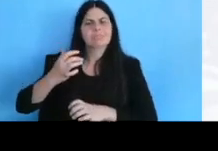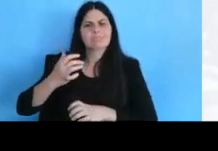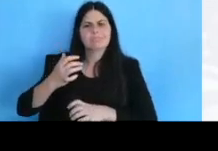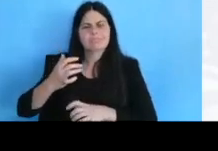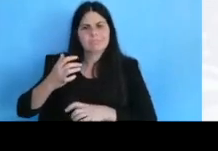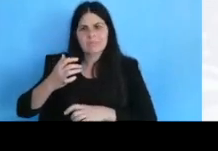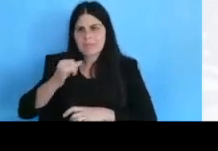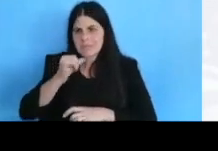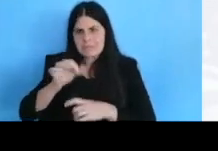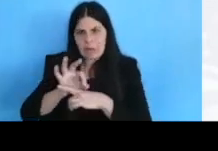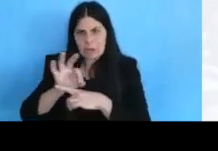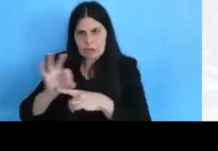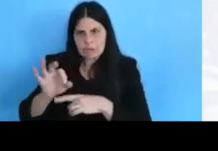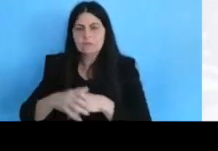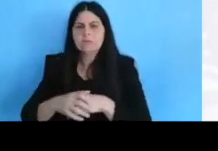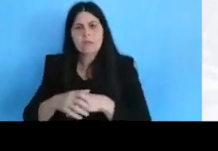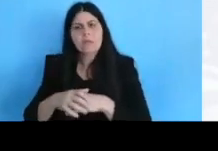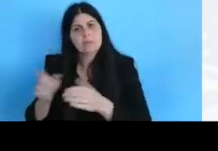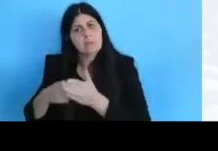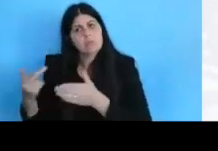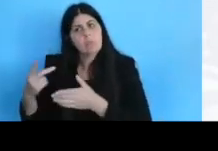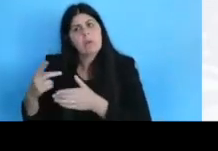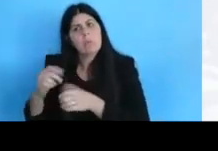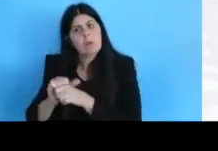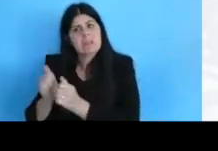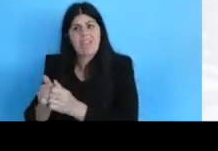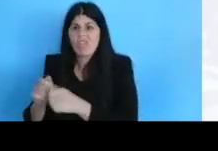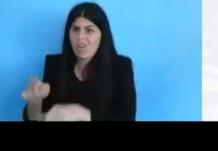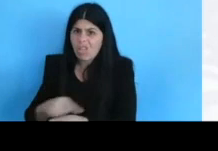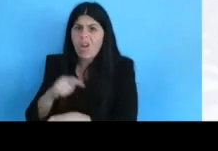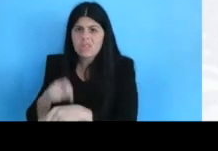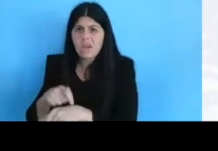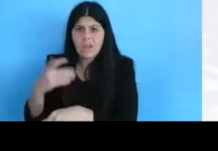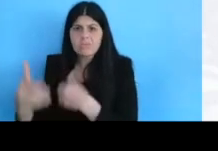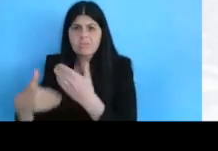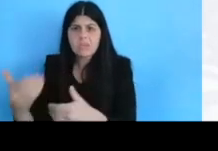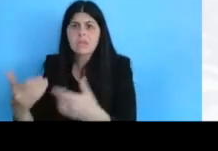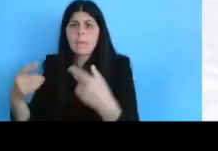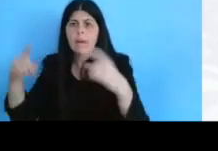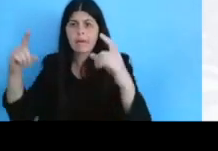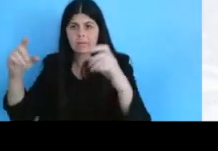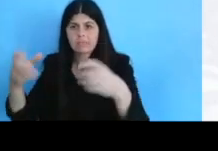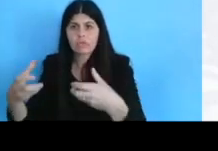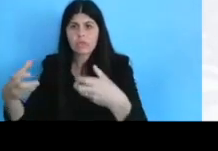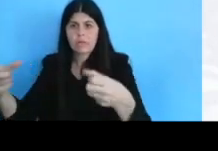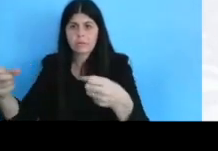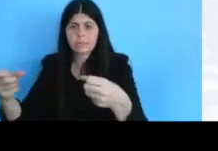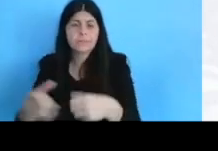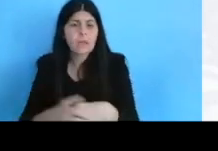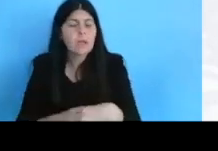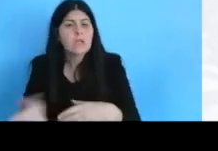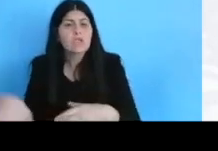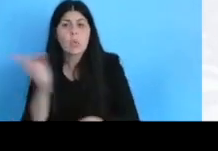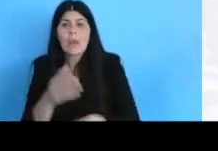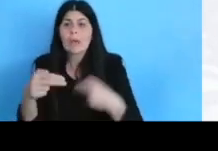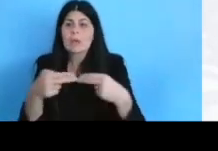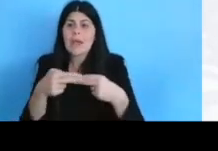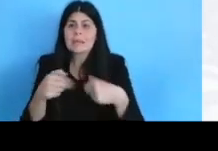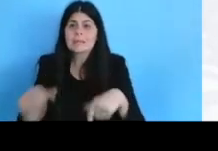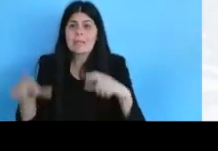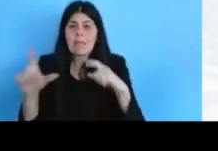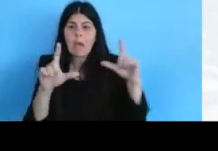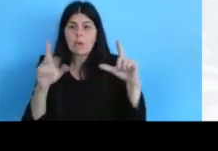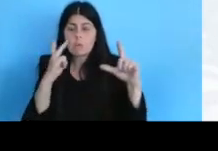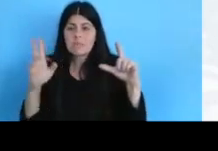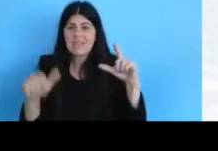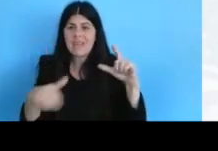over a long period of time. If you go to the next slide, we can see how that